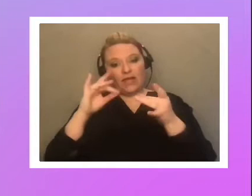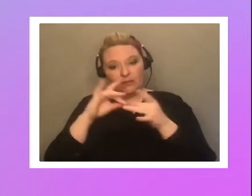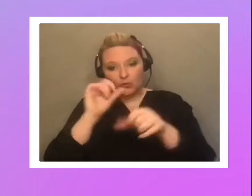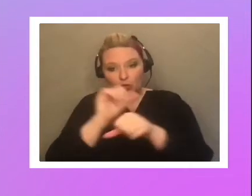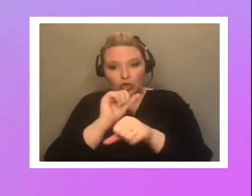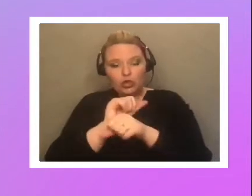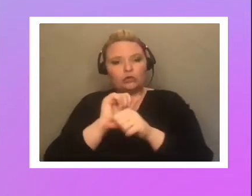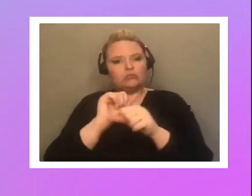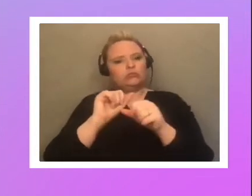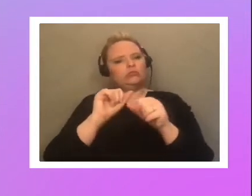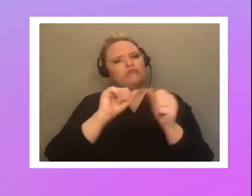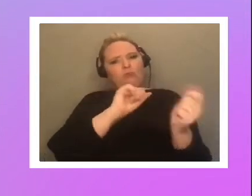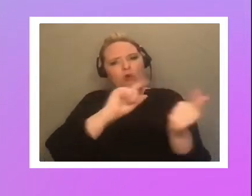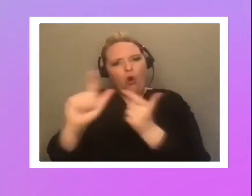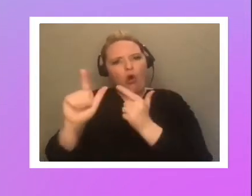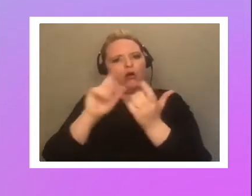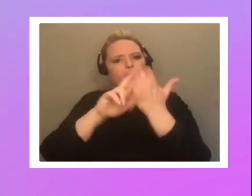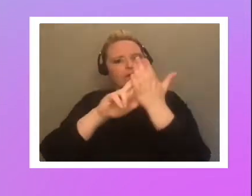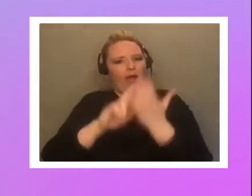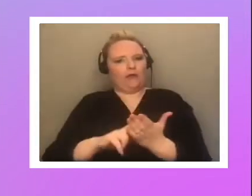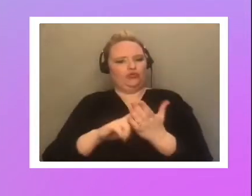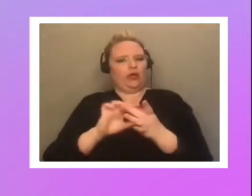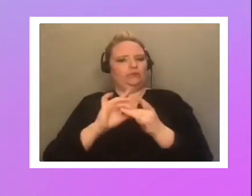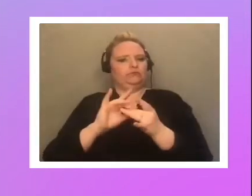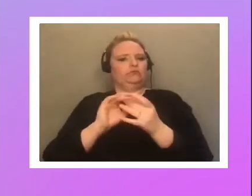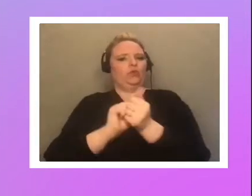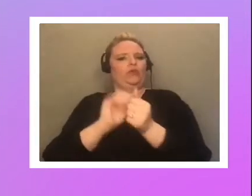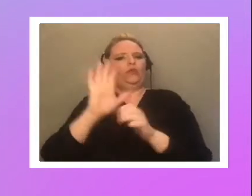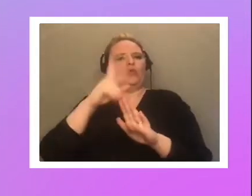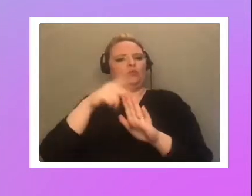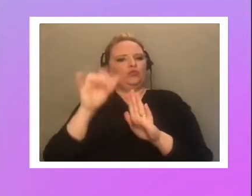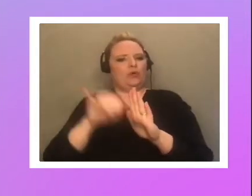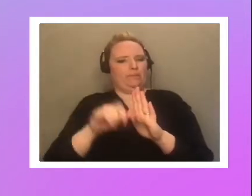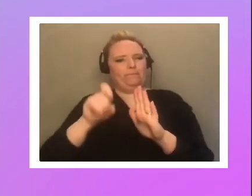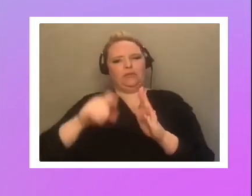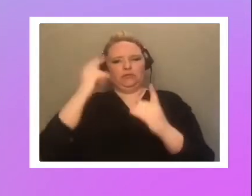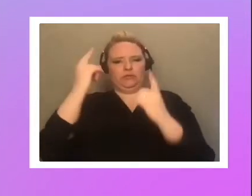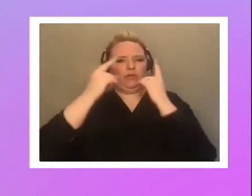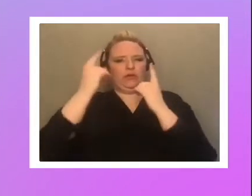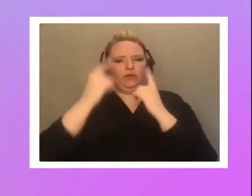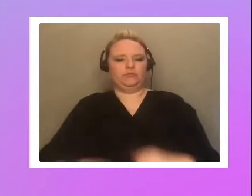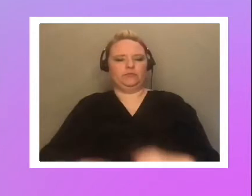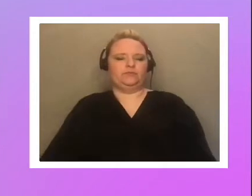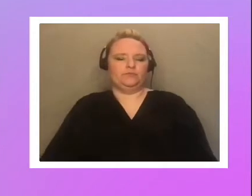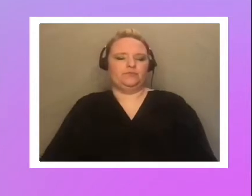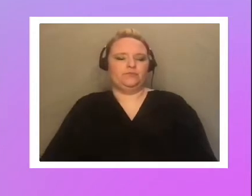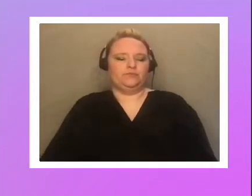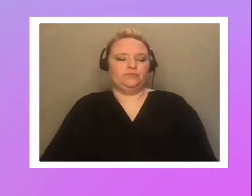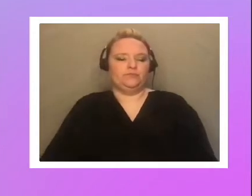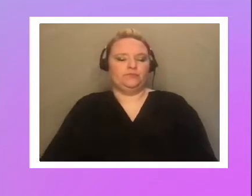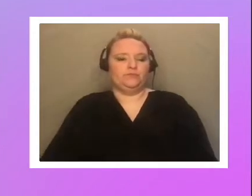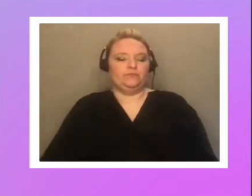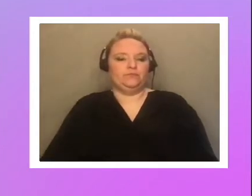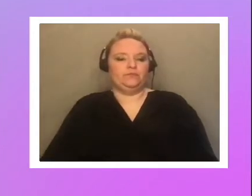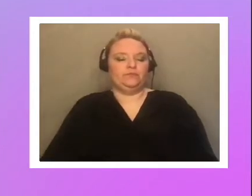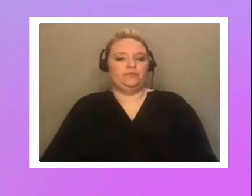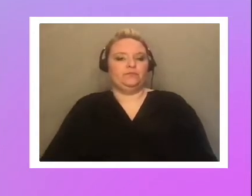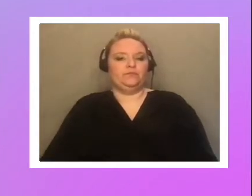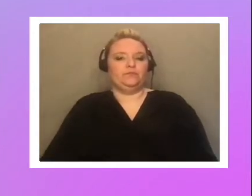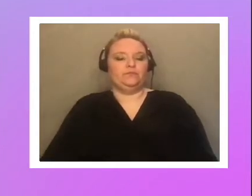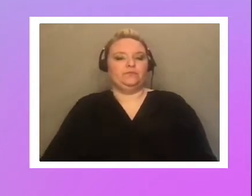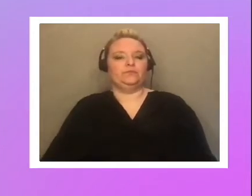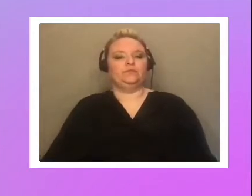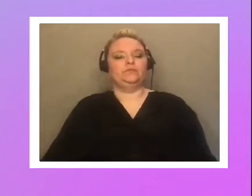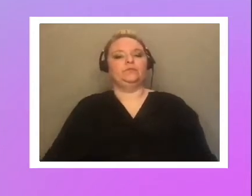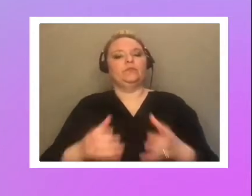contract for your project. This is where there can be a